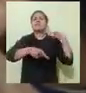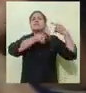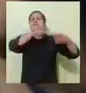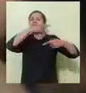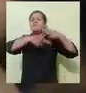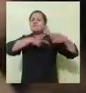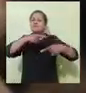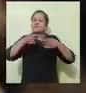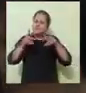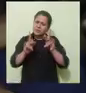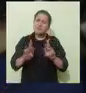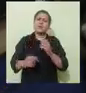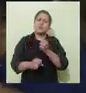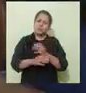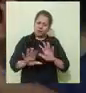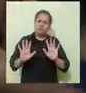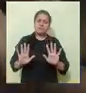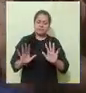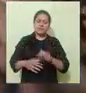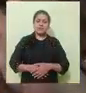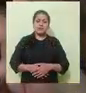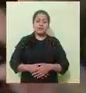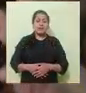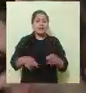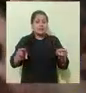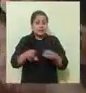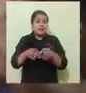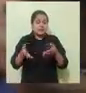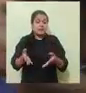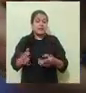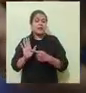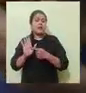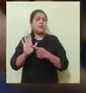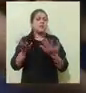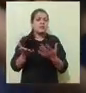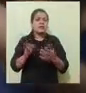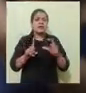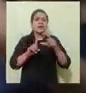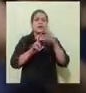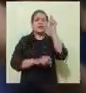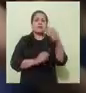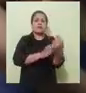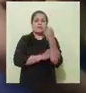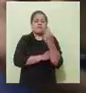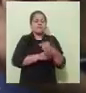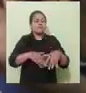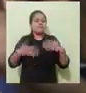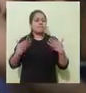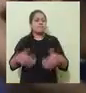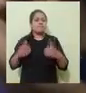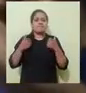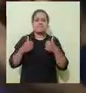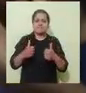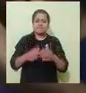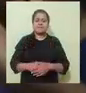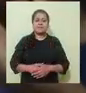That is the tradition of this state in Goa, and that shows the vibrancy of our democracy. And